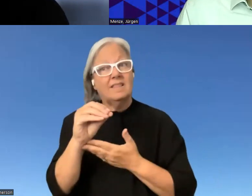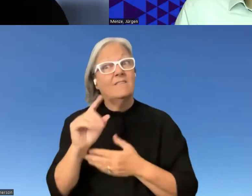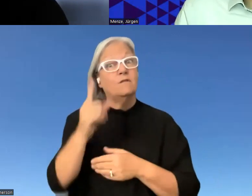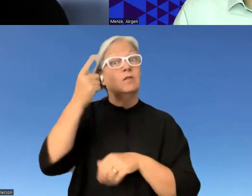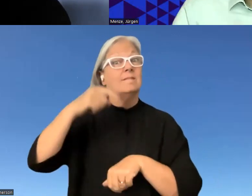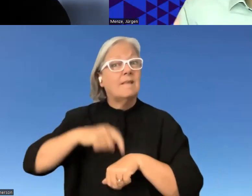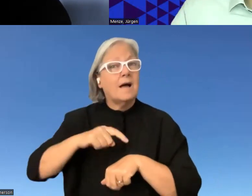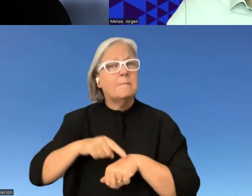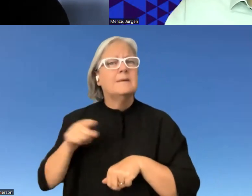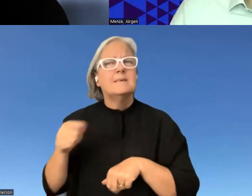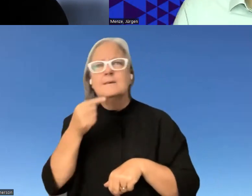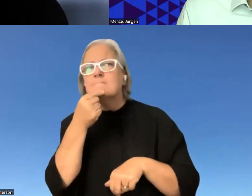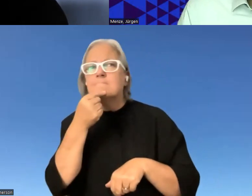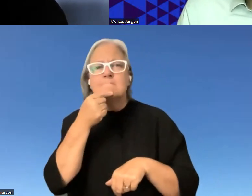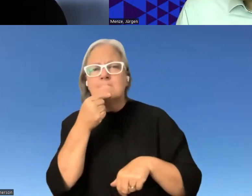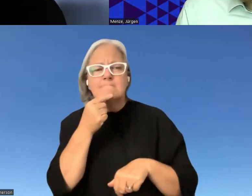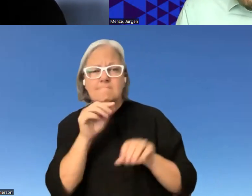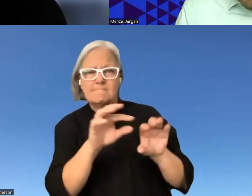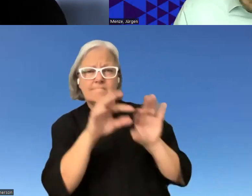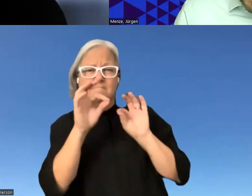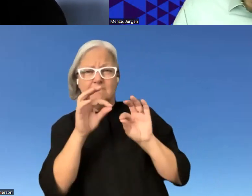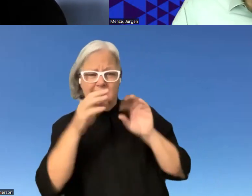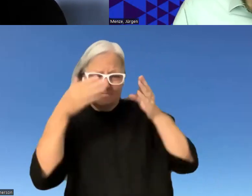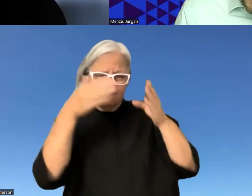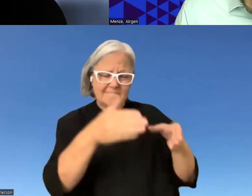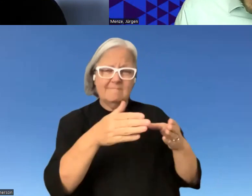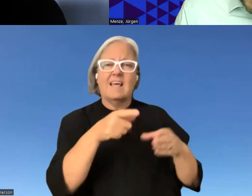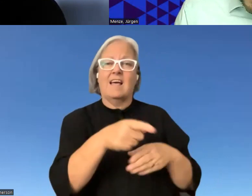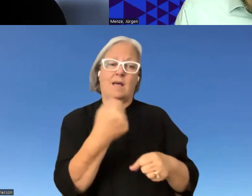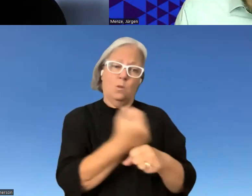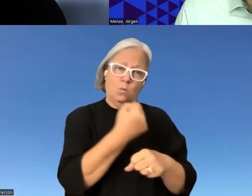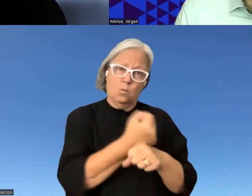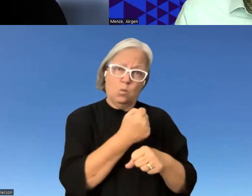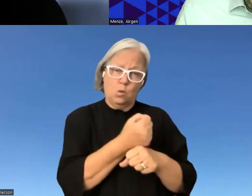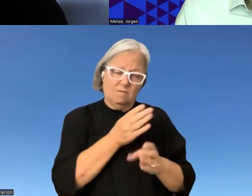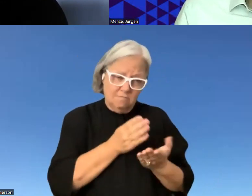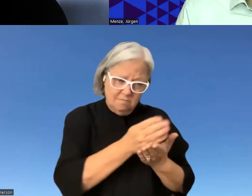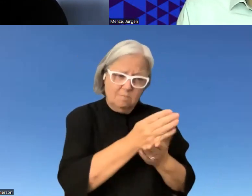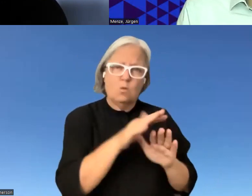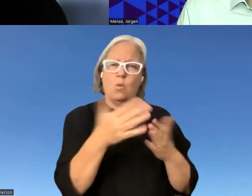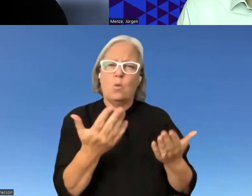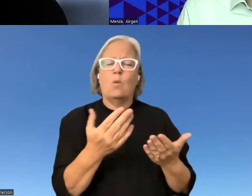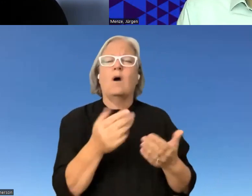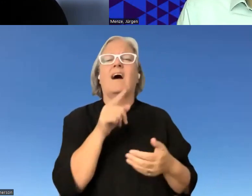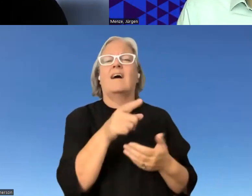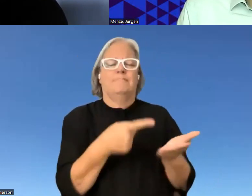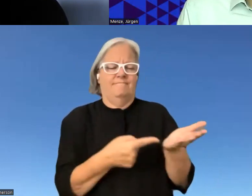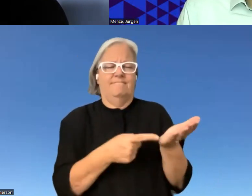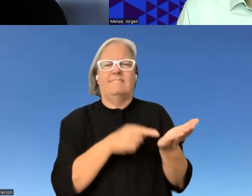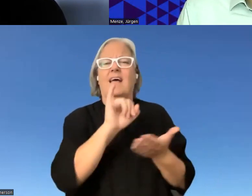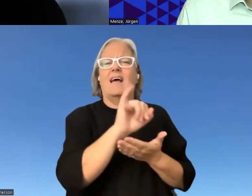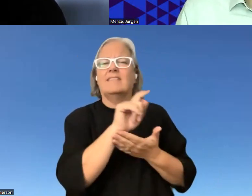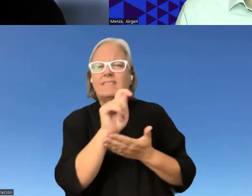nominating a practice in the area of employment and ICT. But since there are some companies or organizations that have already nominated